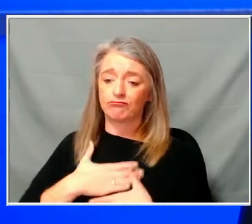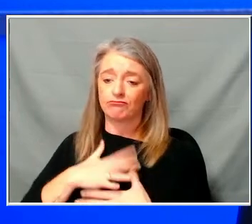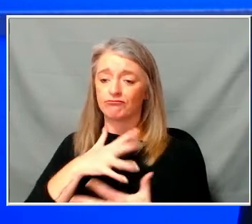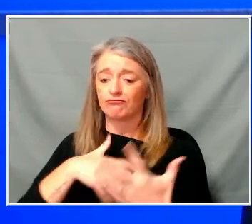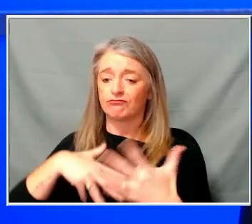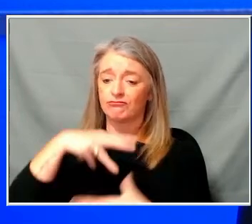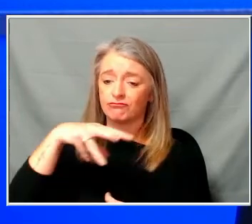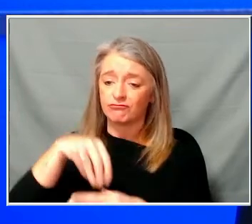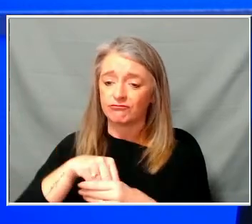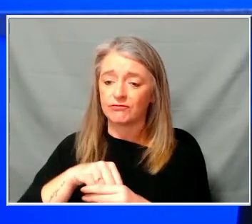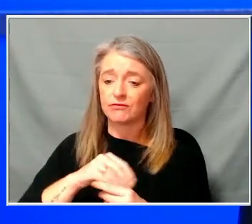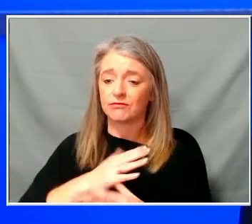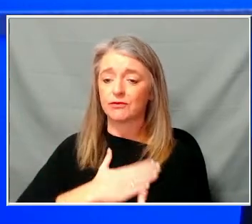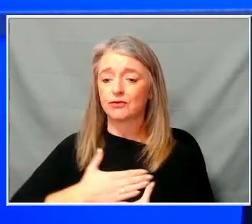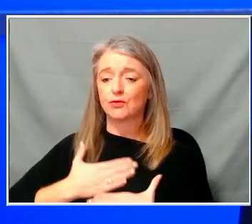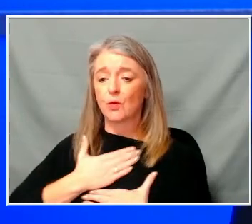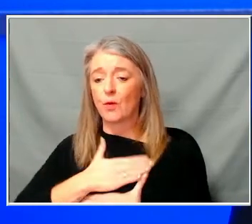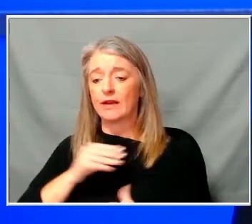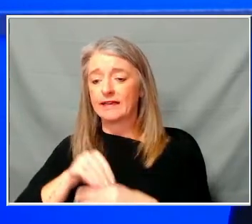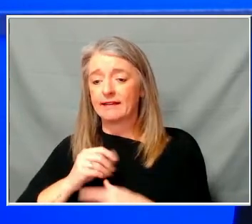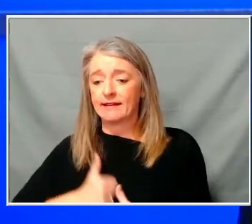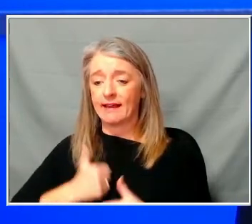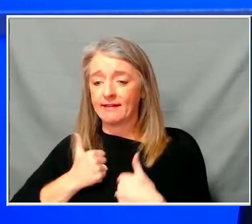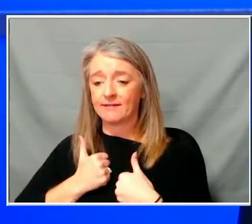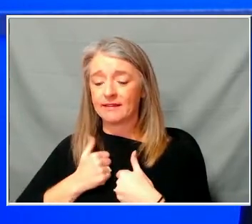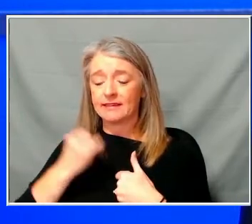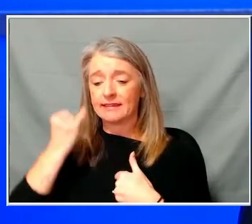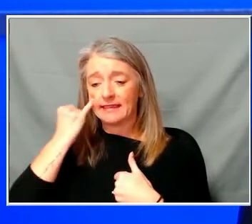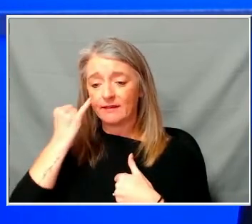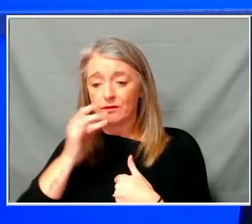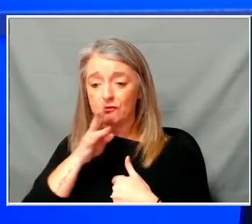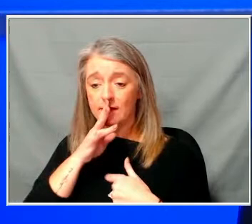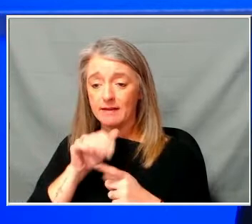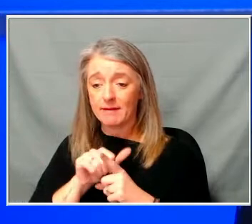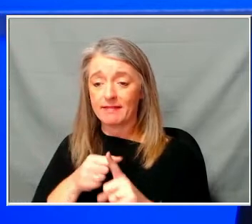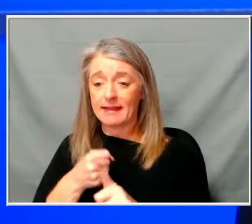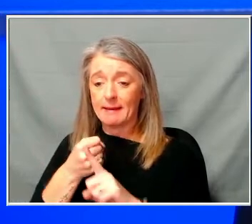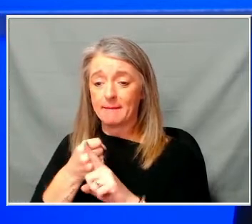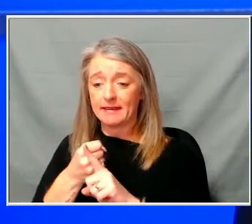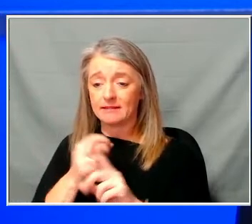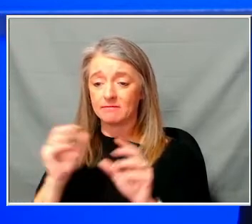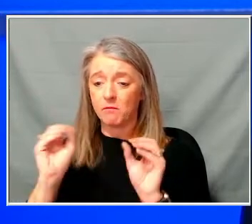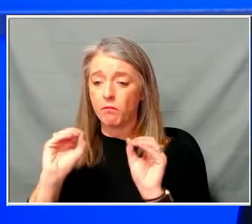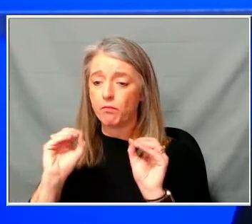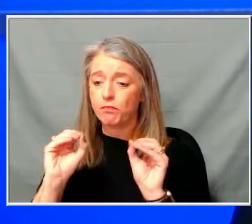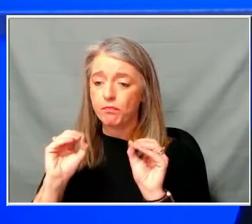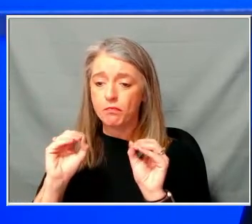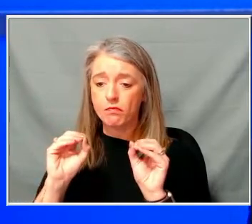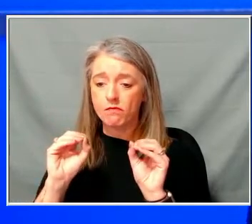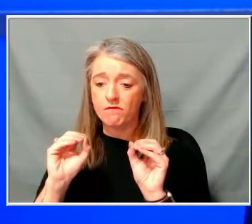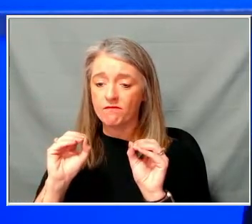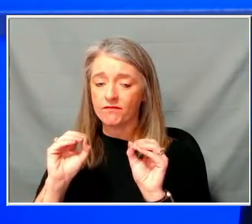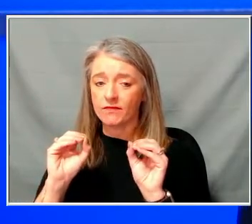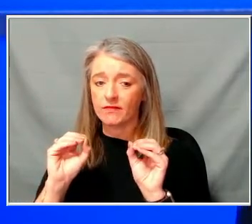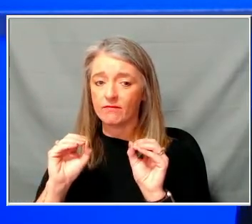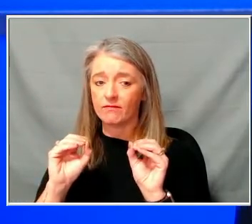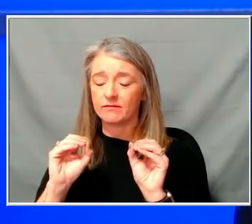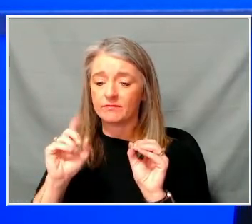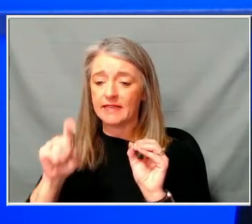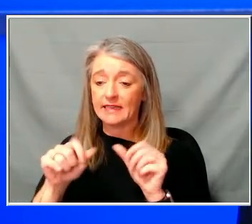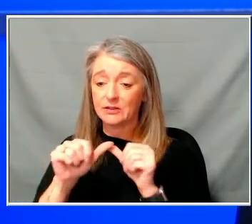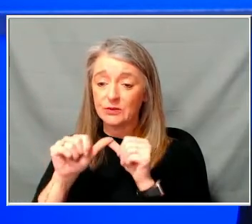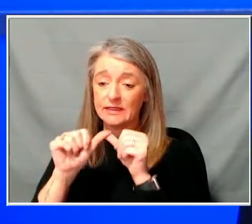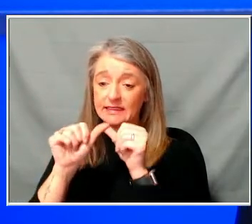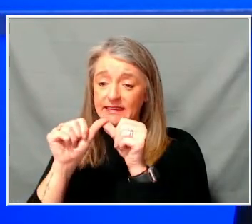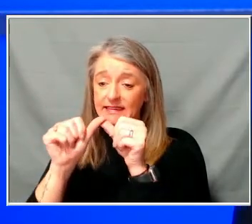sense of joy. And so if that's what we're talking about, there's nothing that says that Lisa has to continue to experience this